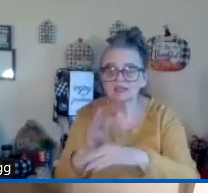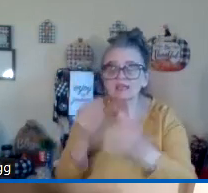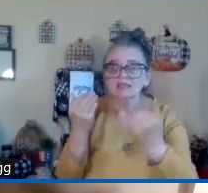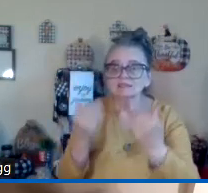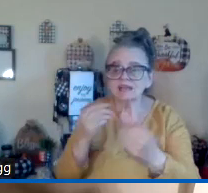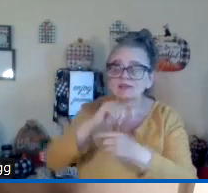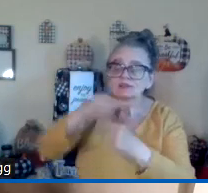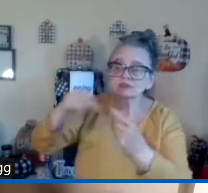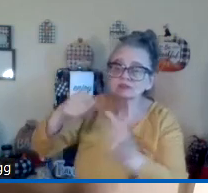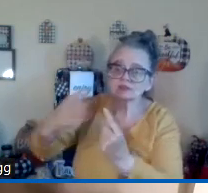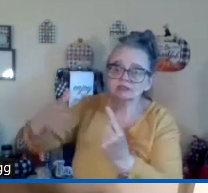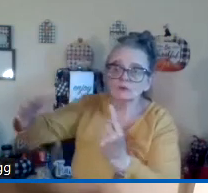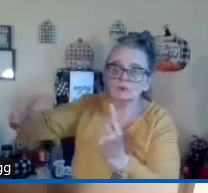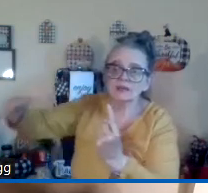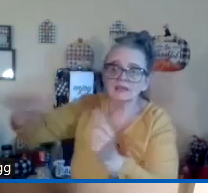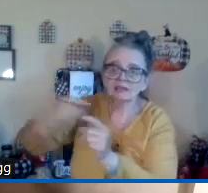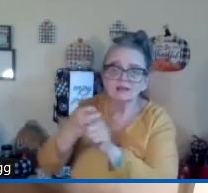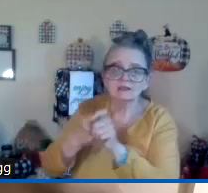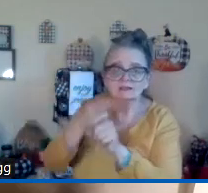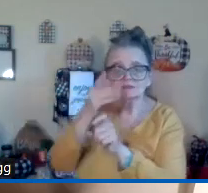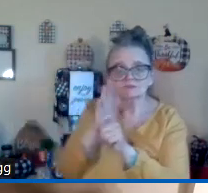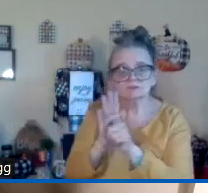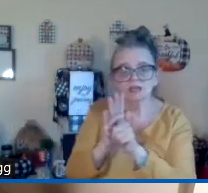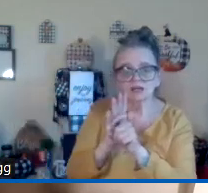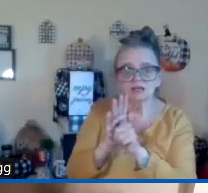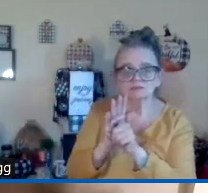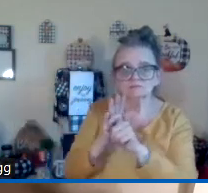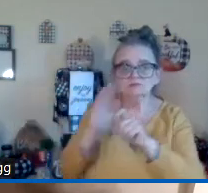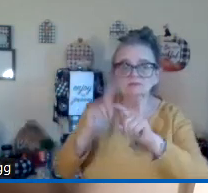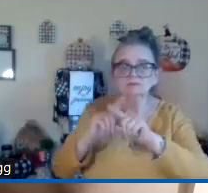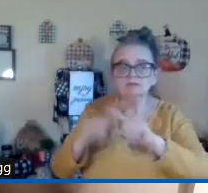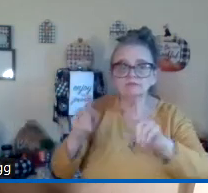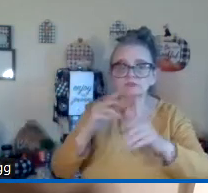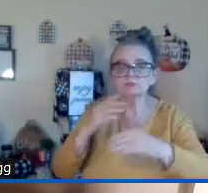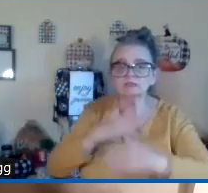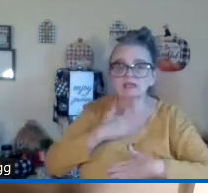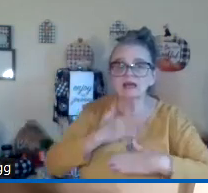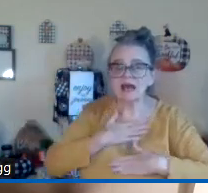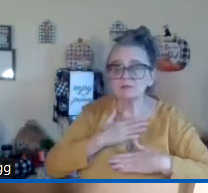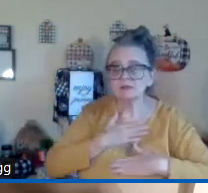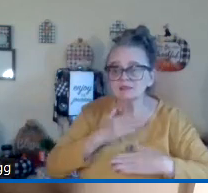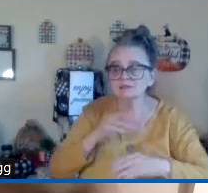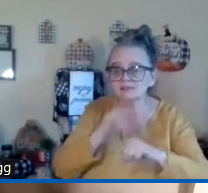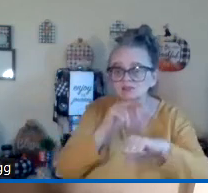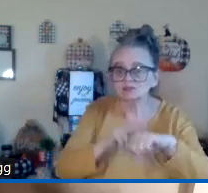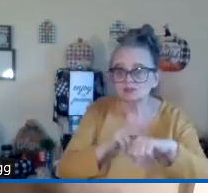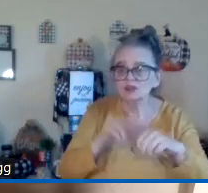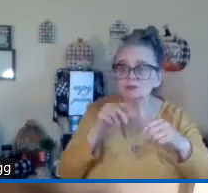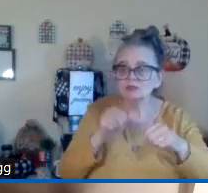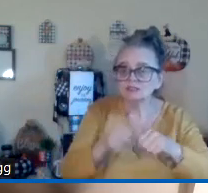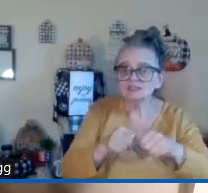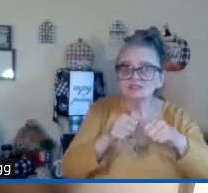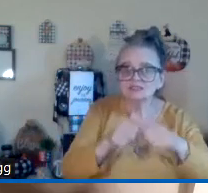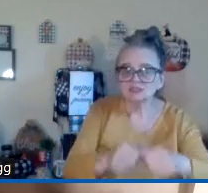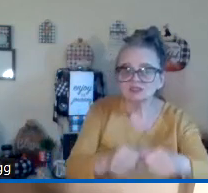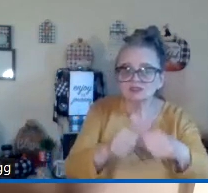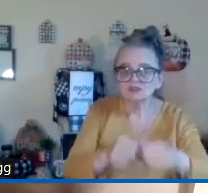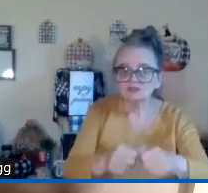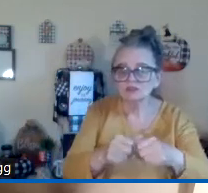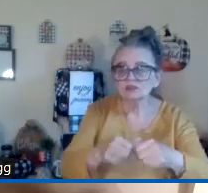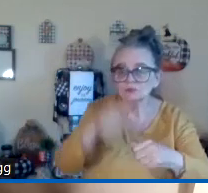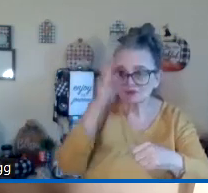work. Then God will let it grow, but we can't expect a harvest